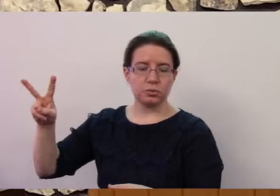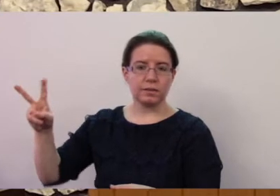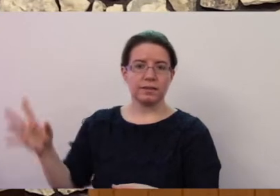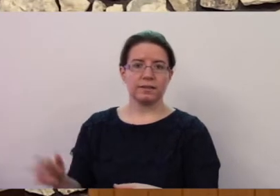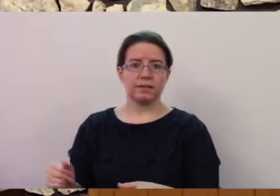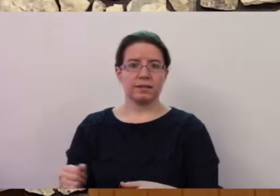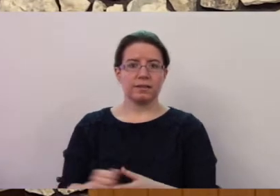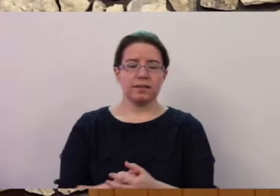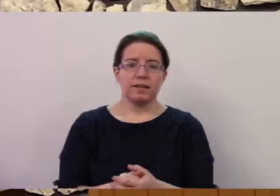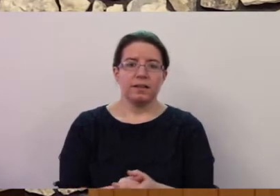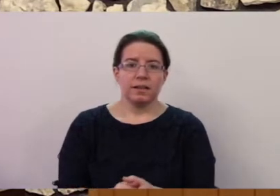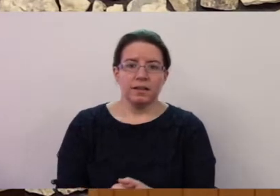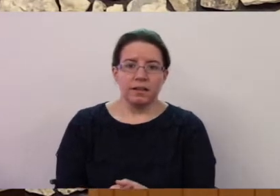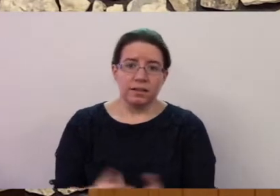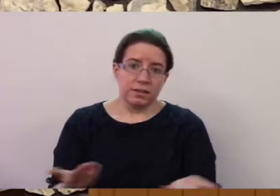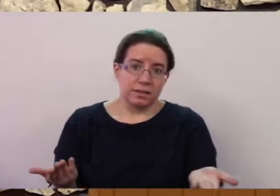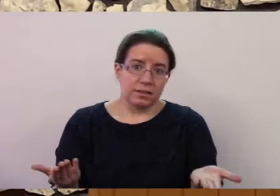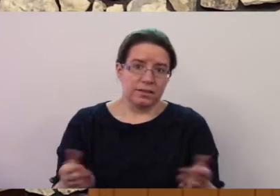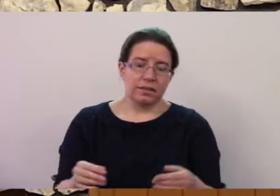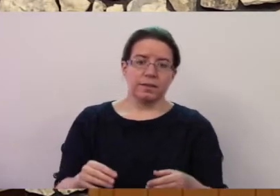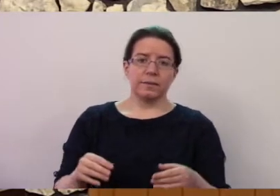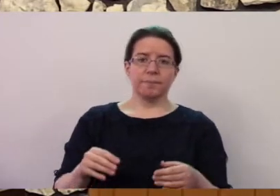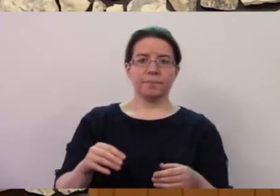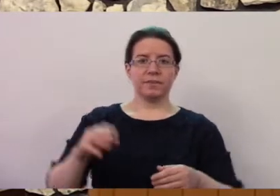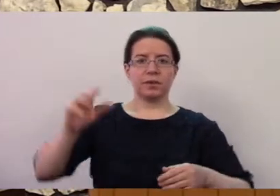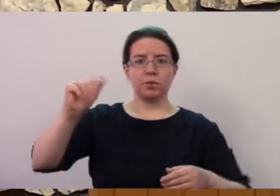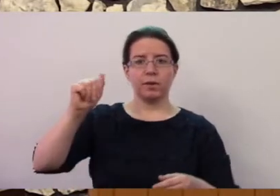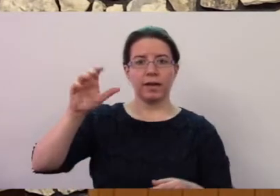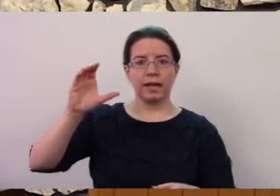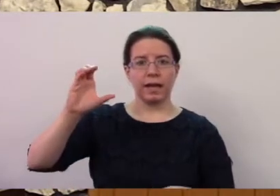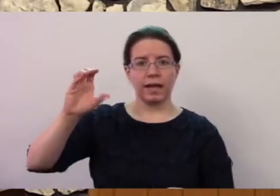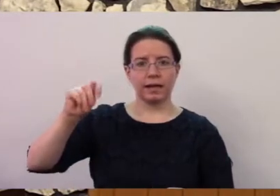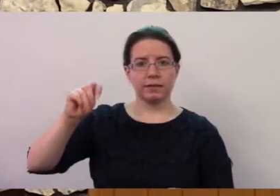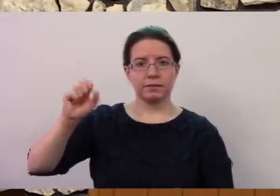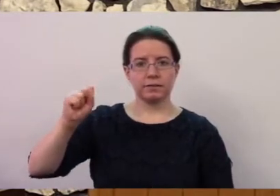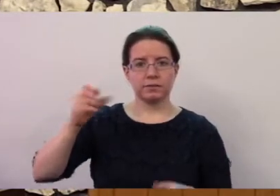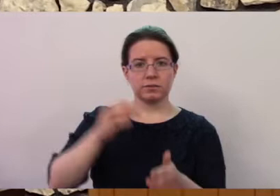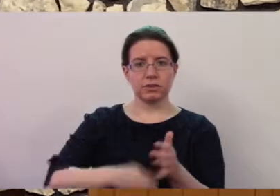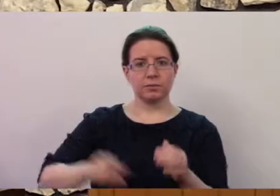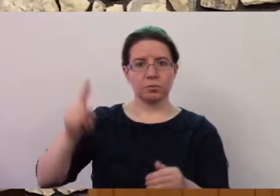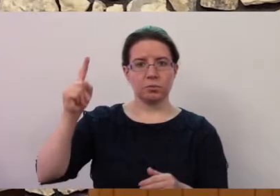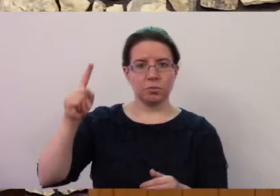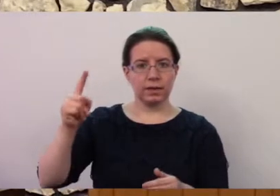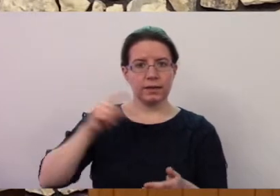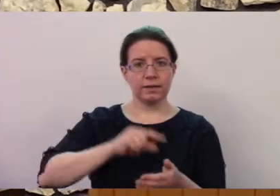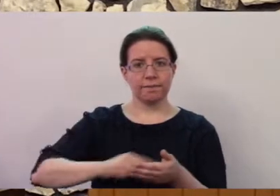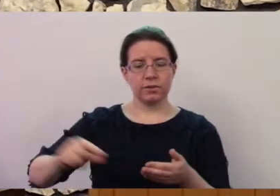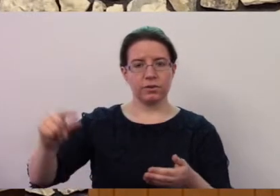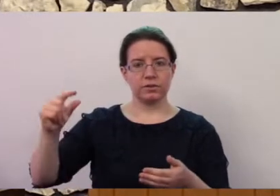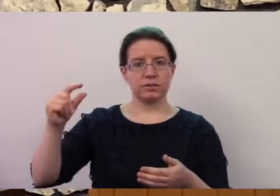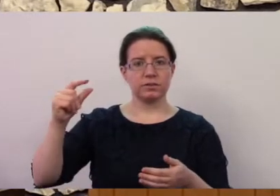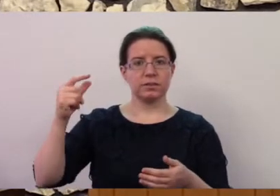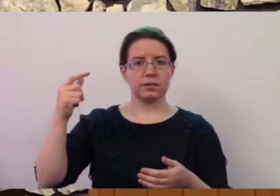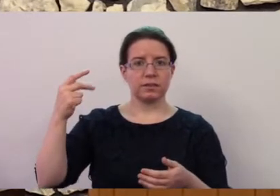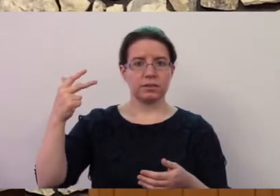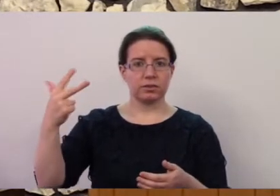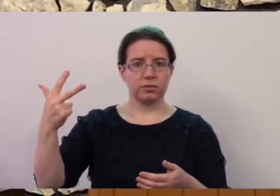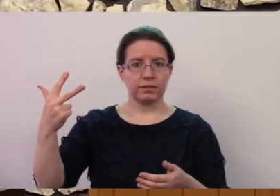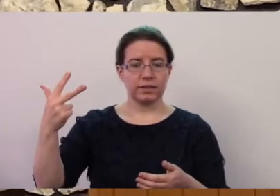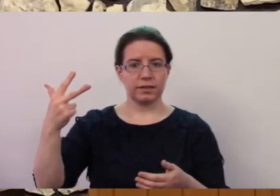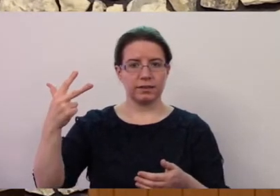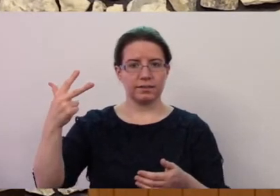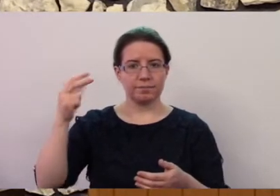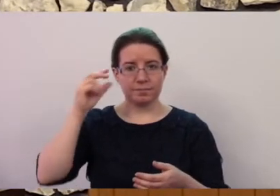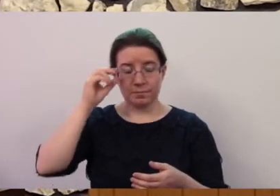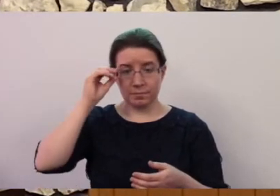Acts 1 and 3 says, the former treatise have I made unto you, O Theophilus, of all that Jesus began to do and